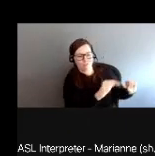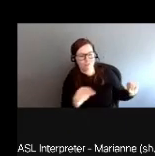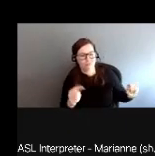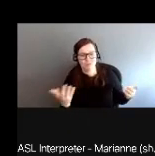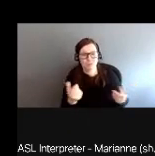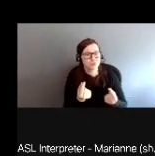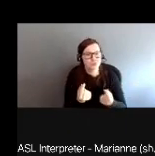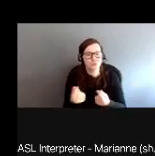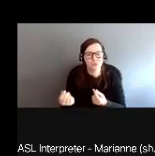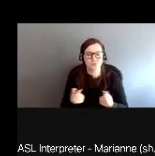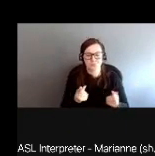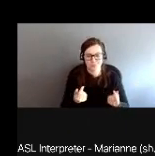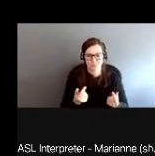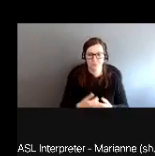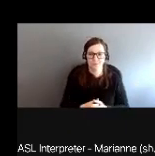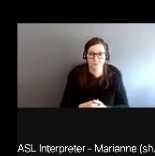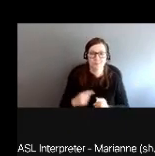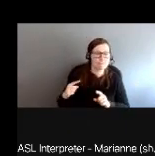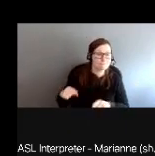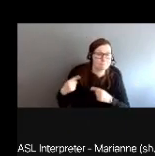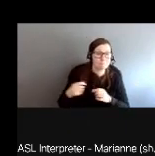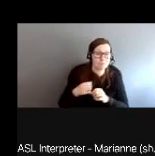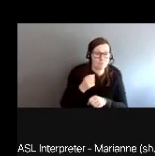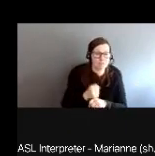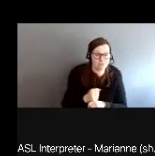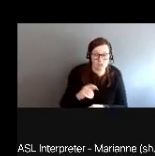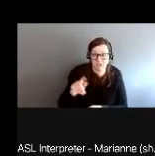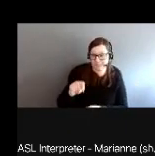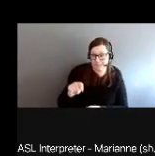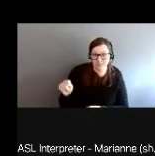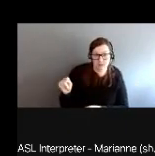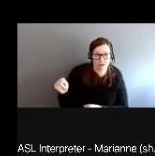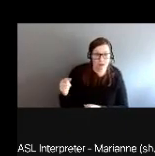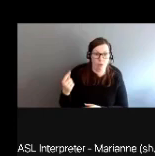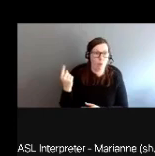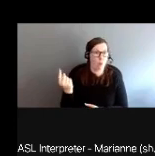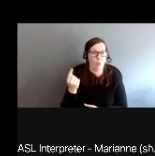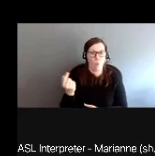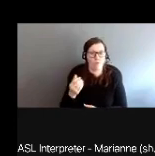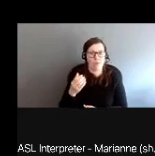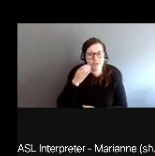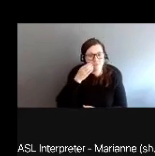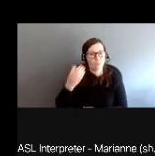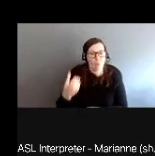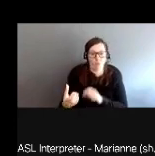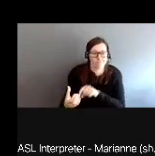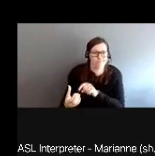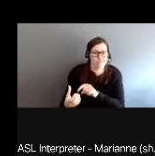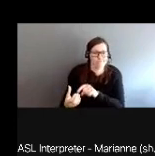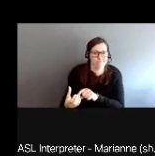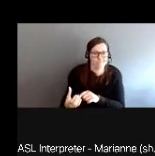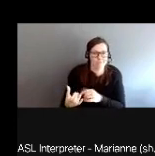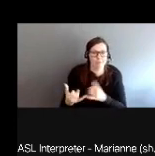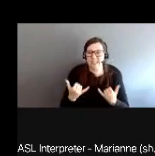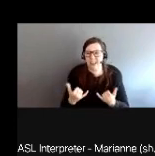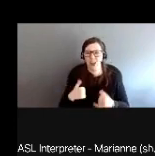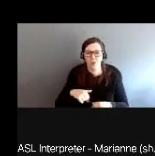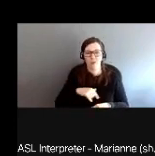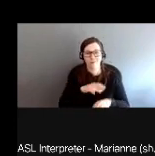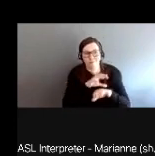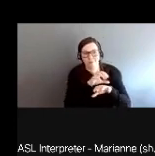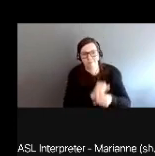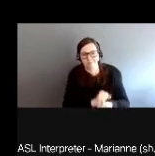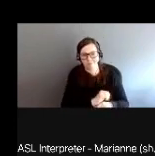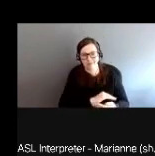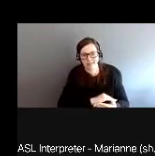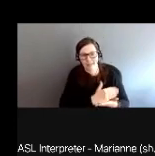TikTok for the last year or so was mostly on mobile devices, but many of us are so used to laptops and desktops that they added